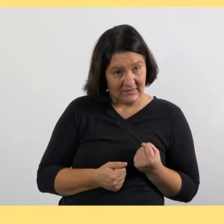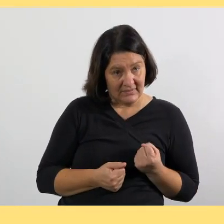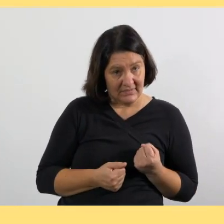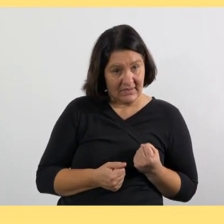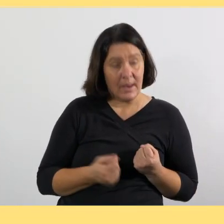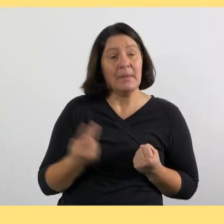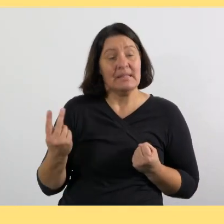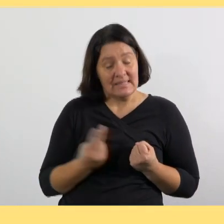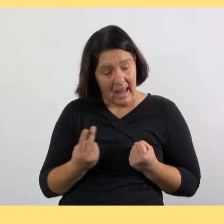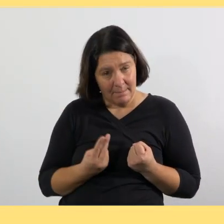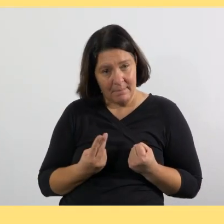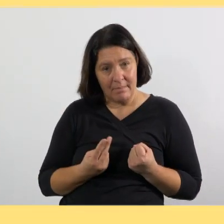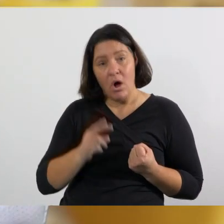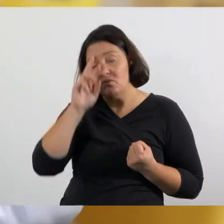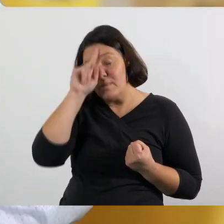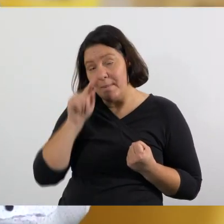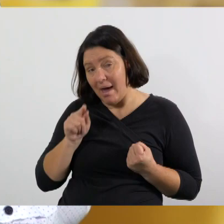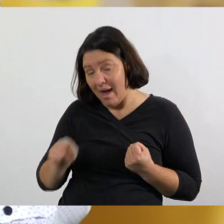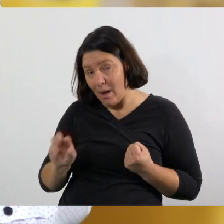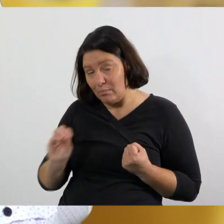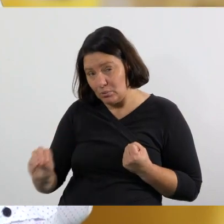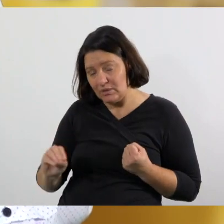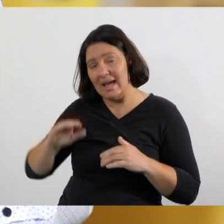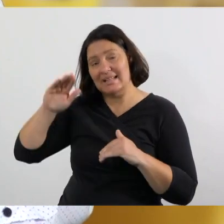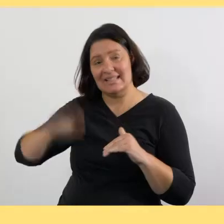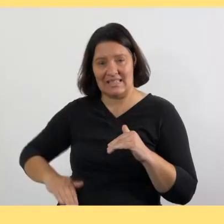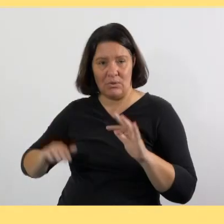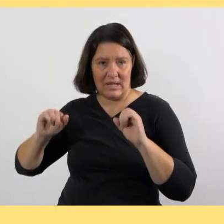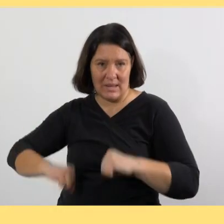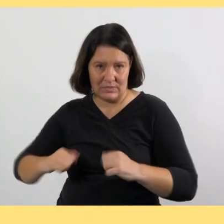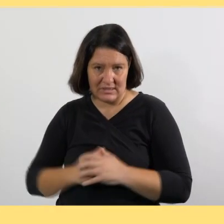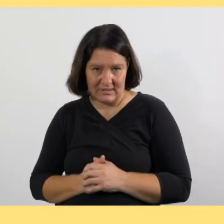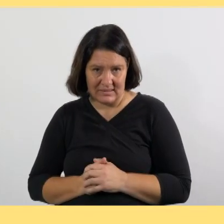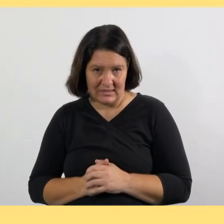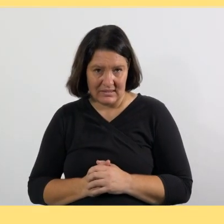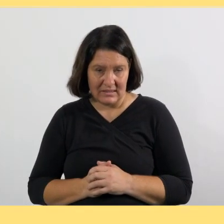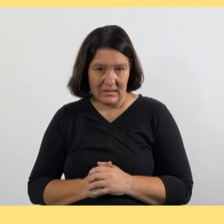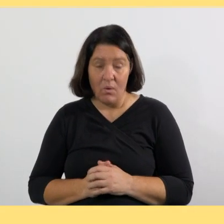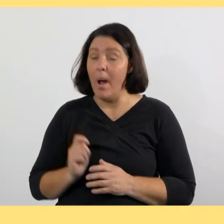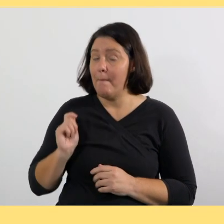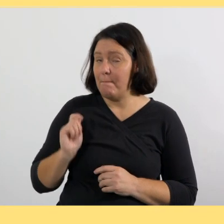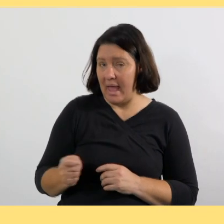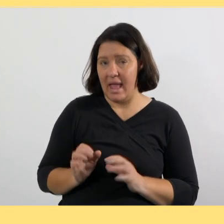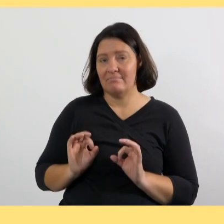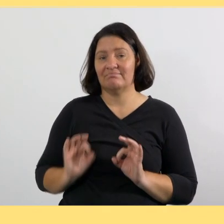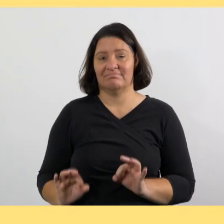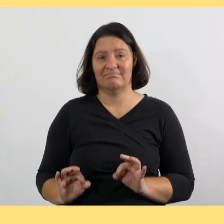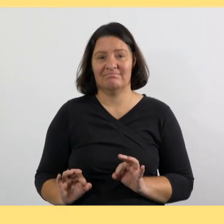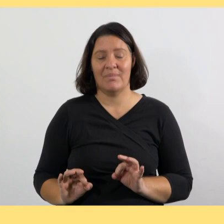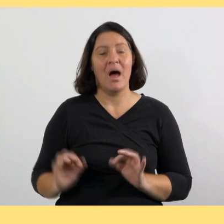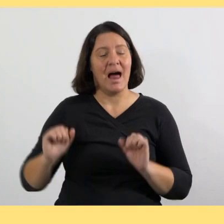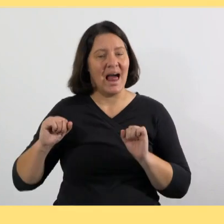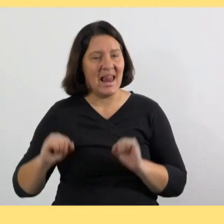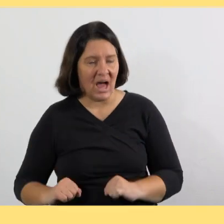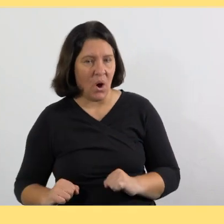received, but as well, you should remember to record your discount allowed. When they pay on time, we allow